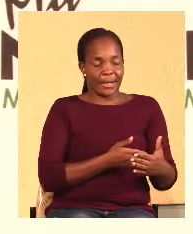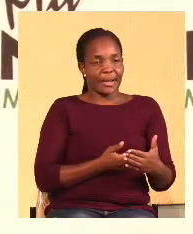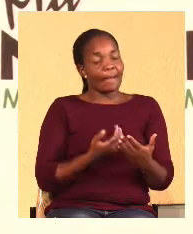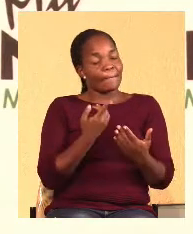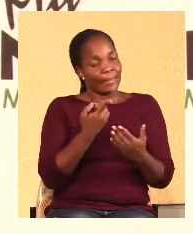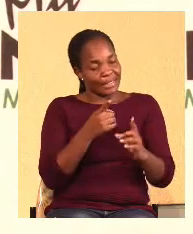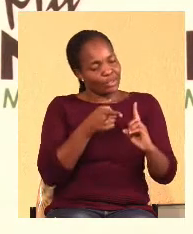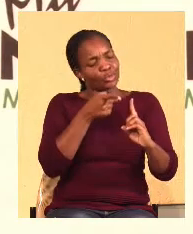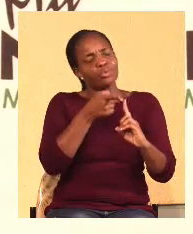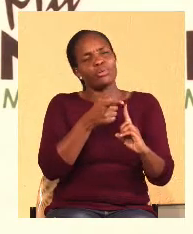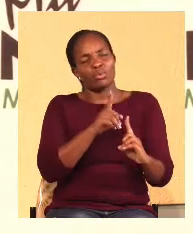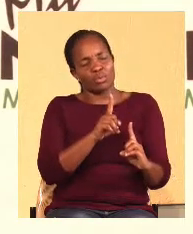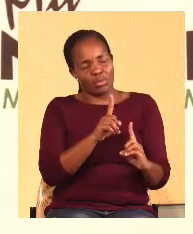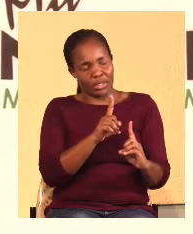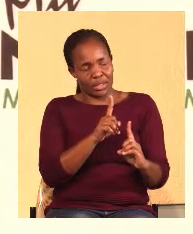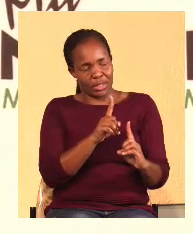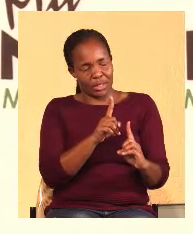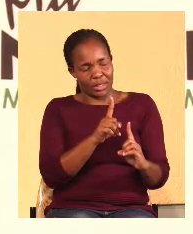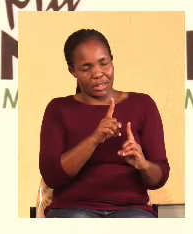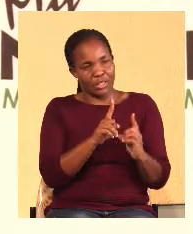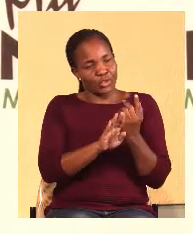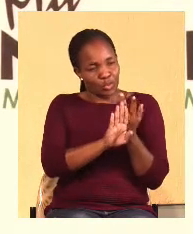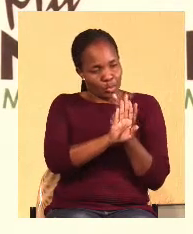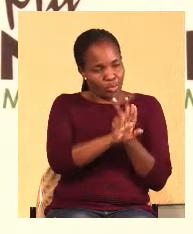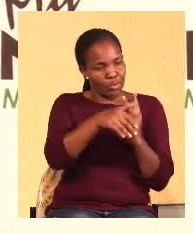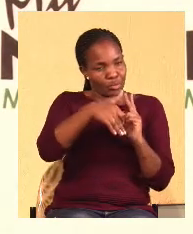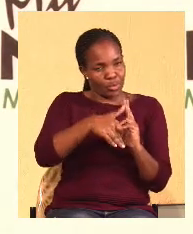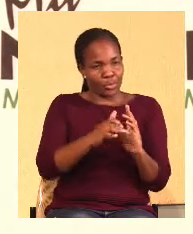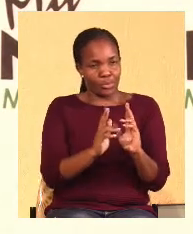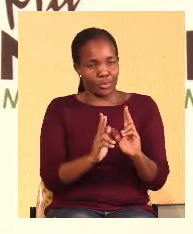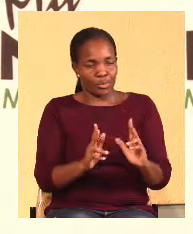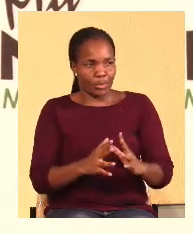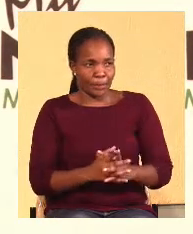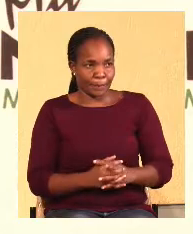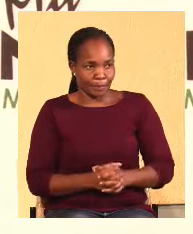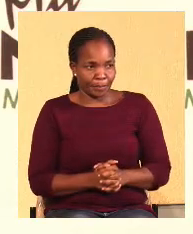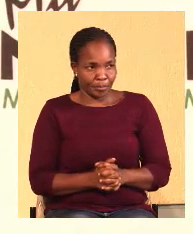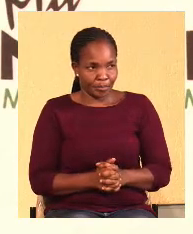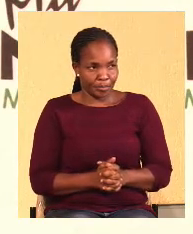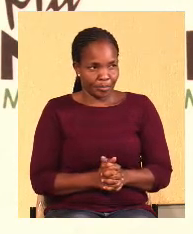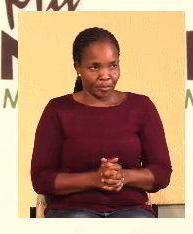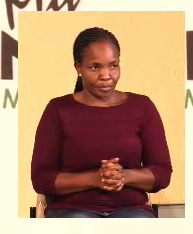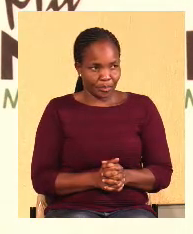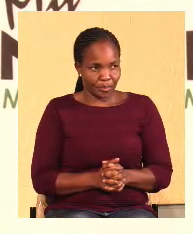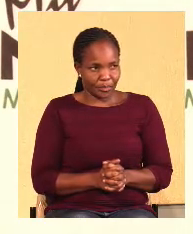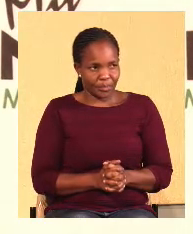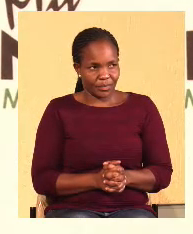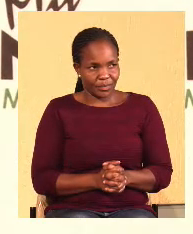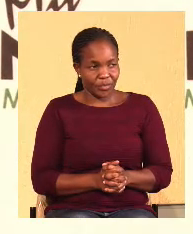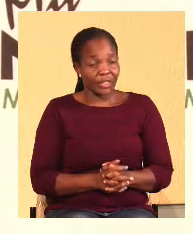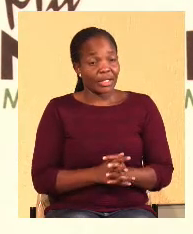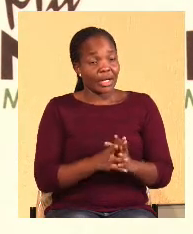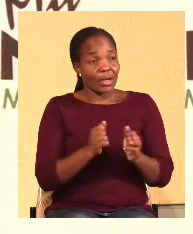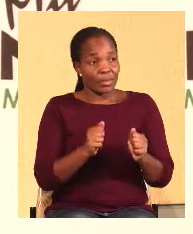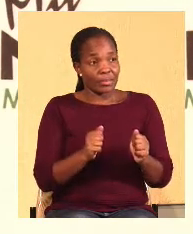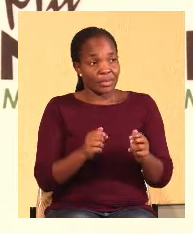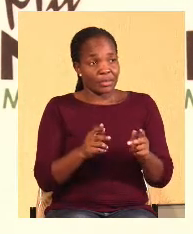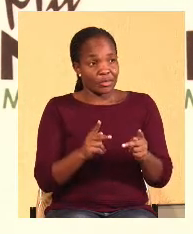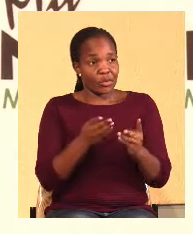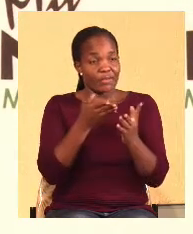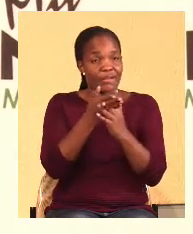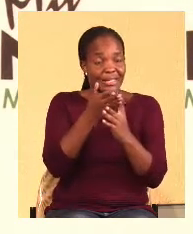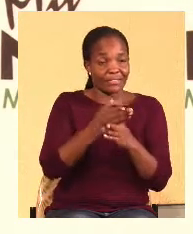good intention, and we think that the conditions that are in place are fairly flexible and reasonable, so that to allow them to be able to have access to the